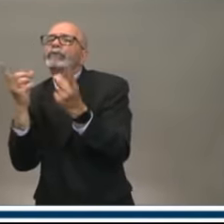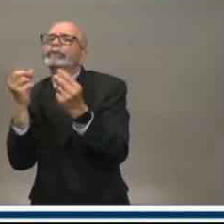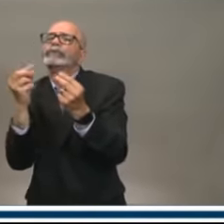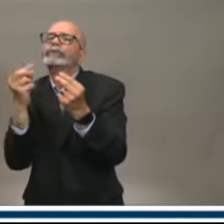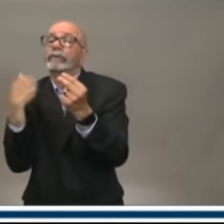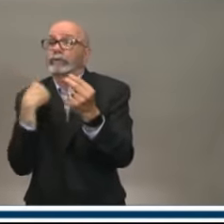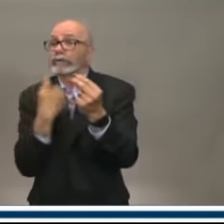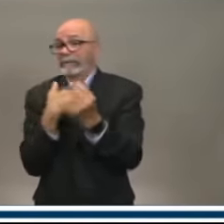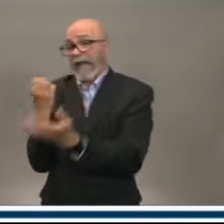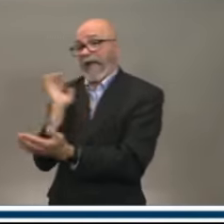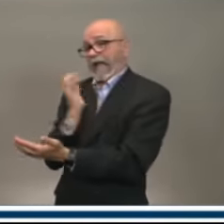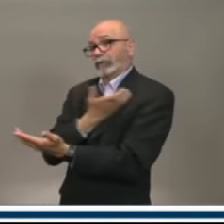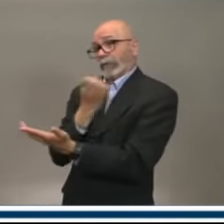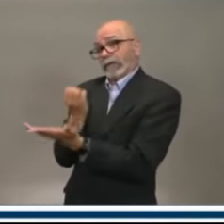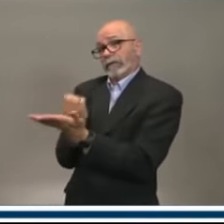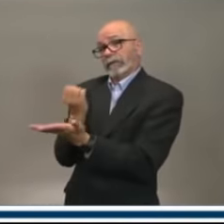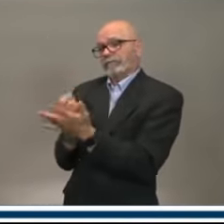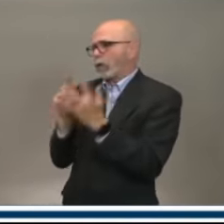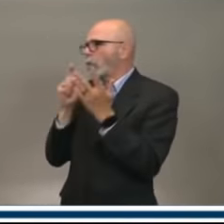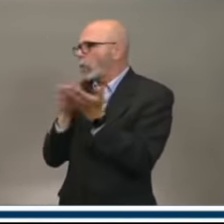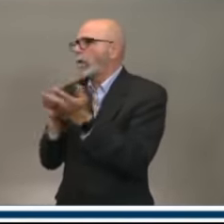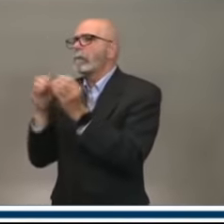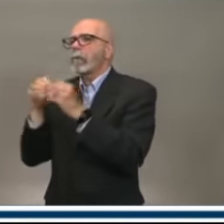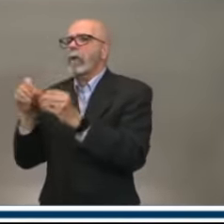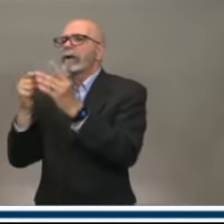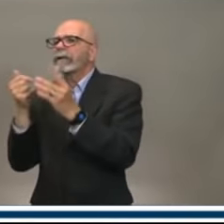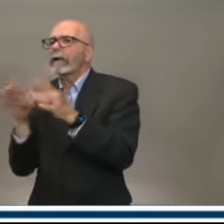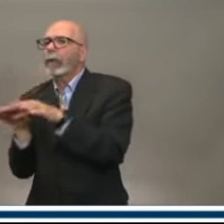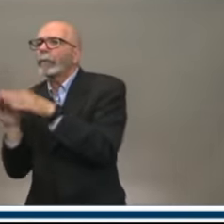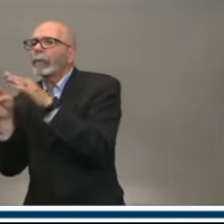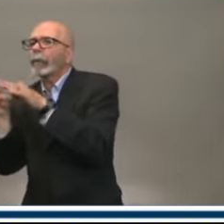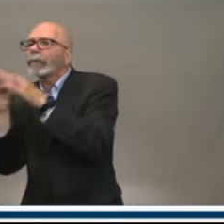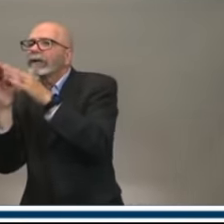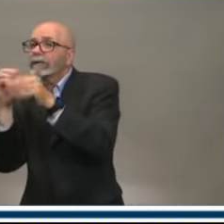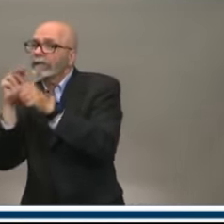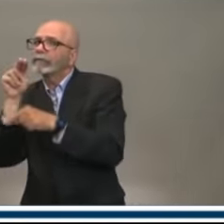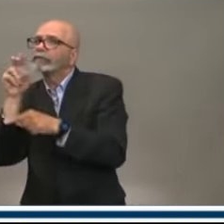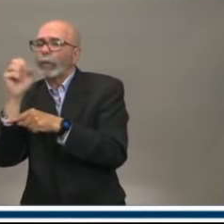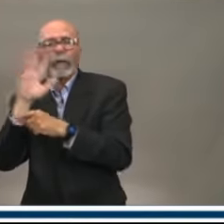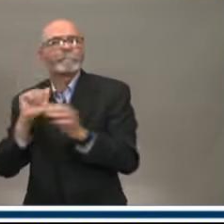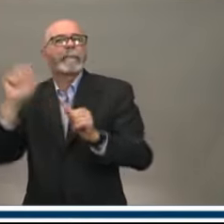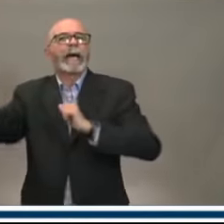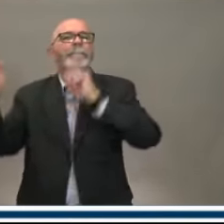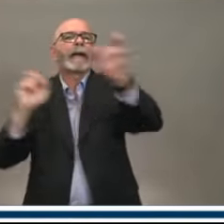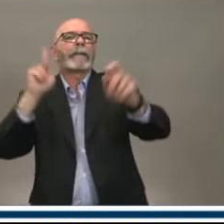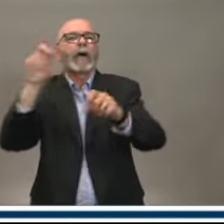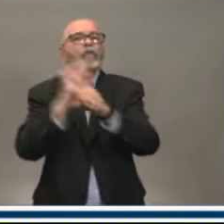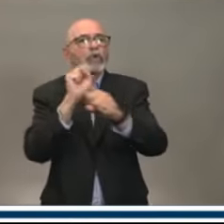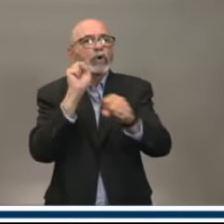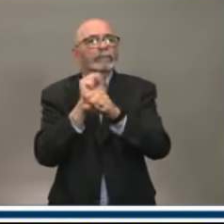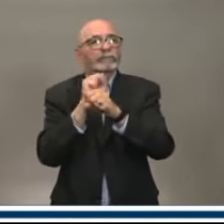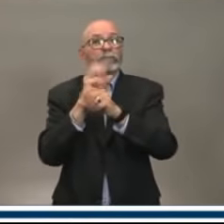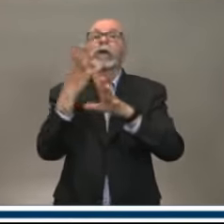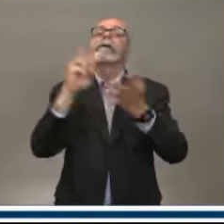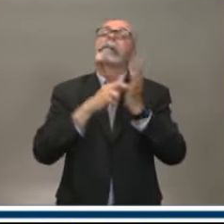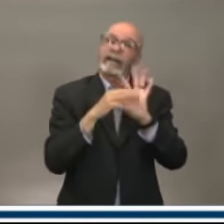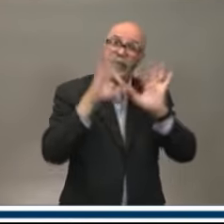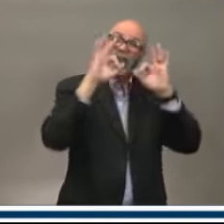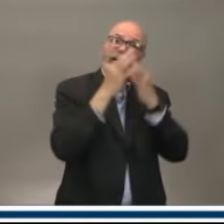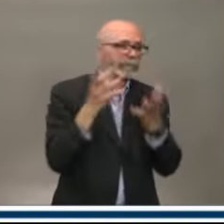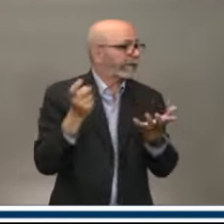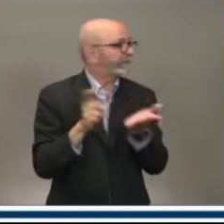more and more Nova Scotians will be going back to work, and that means those families will require